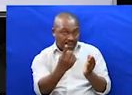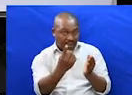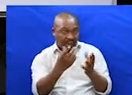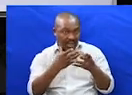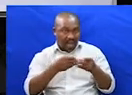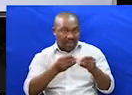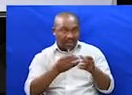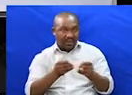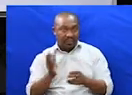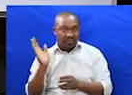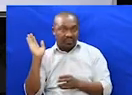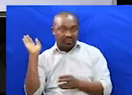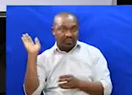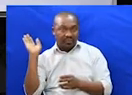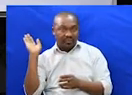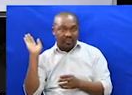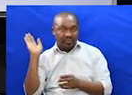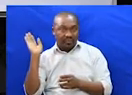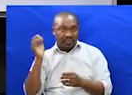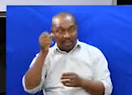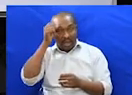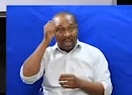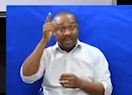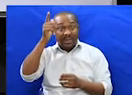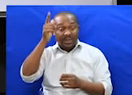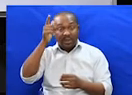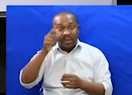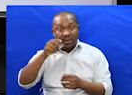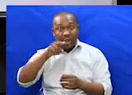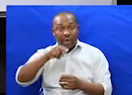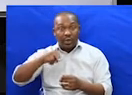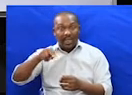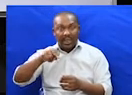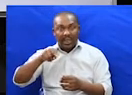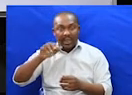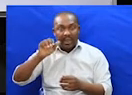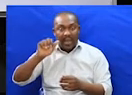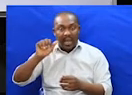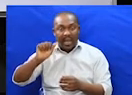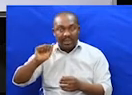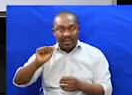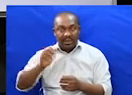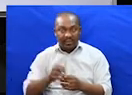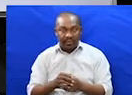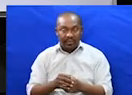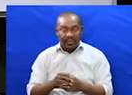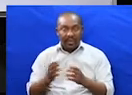easily understand the nucleic acid. So this is a long chain, my dear